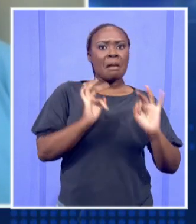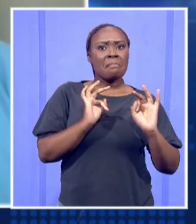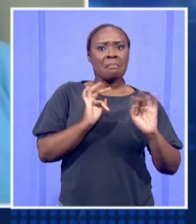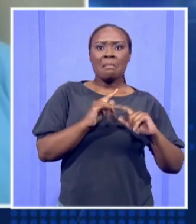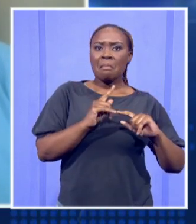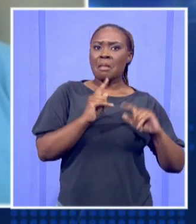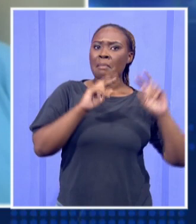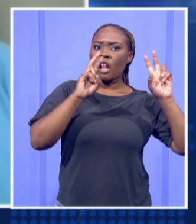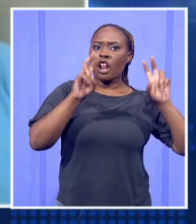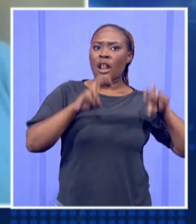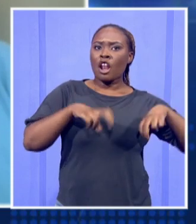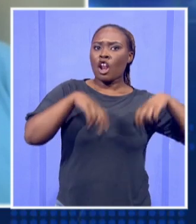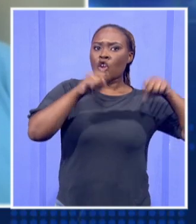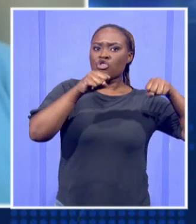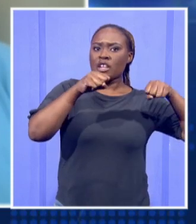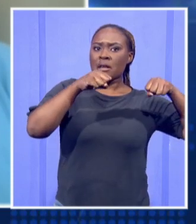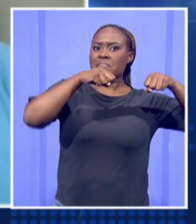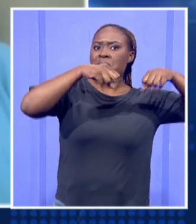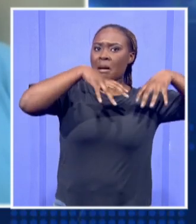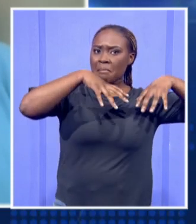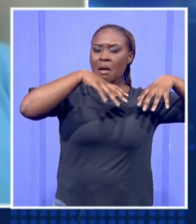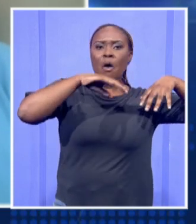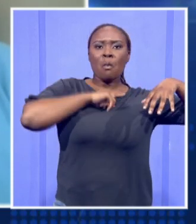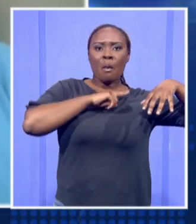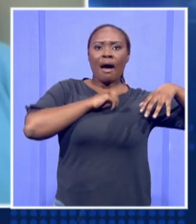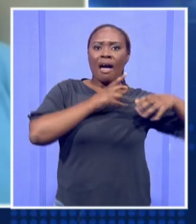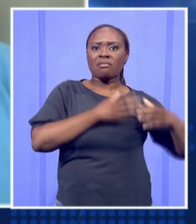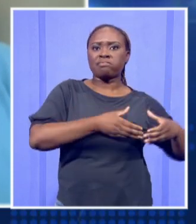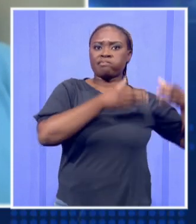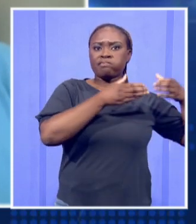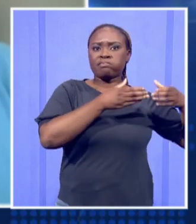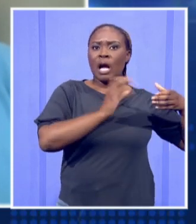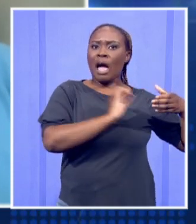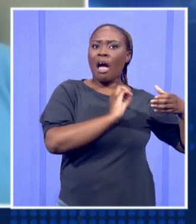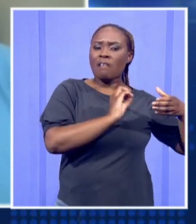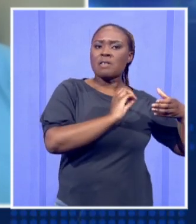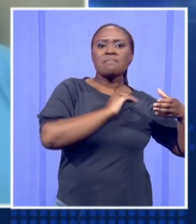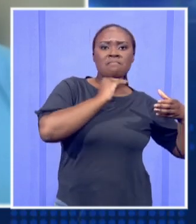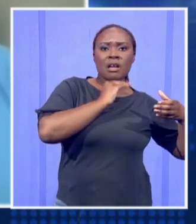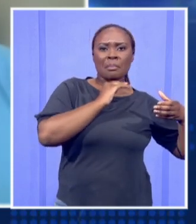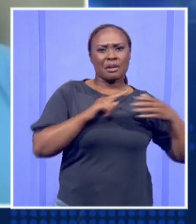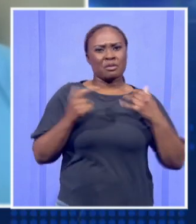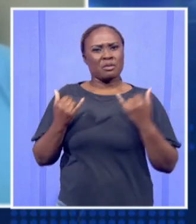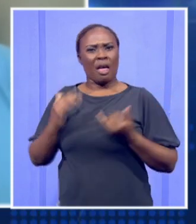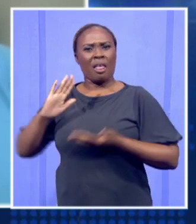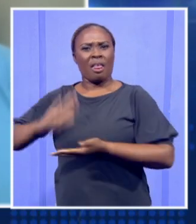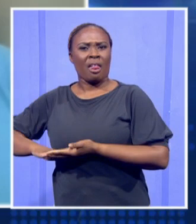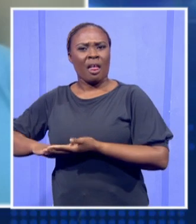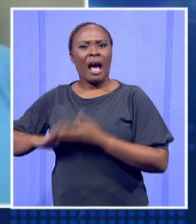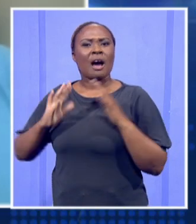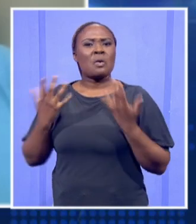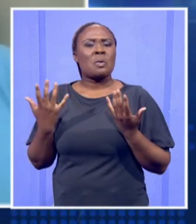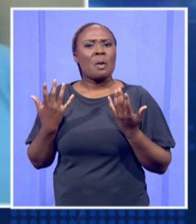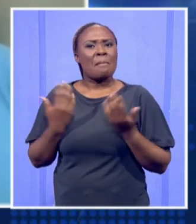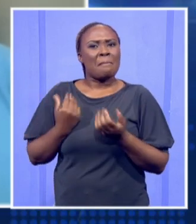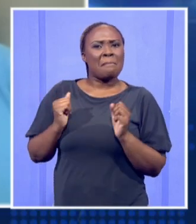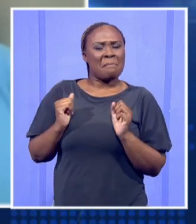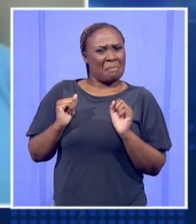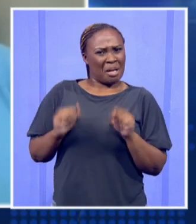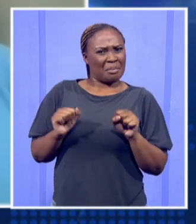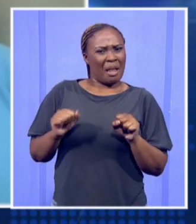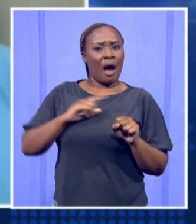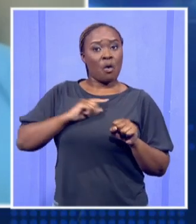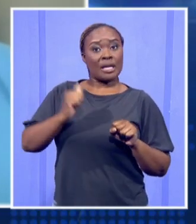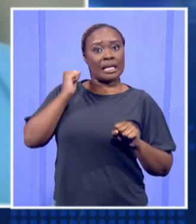suspension of load shedding because there was generation capacity, and today reserves are depleted. I mean, how is that possible that we're able